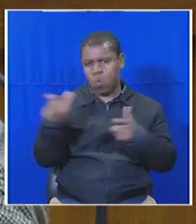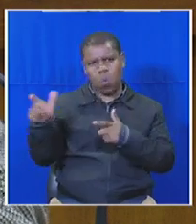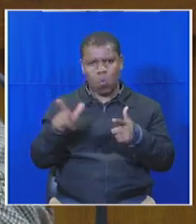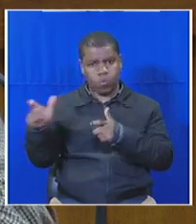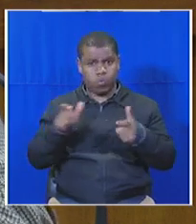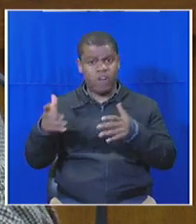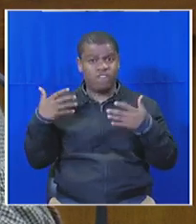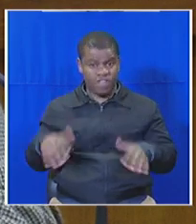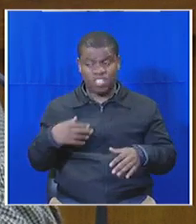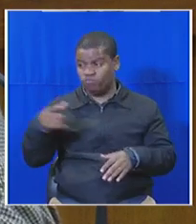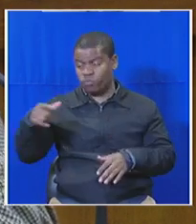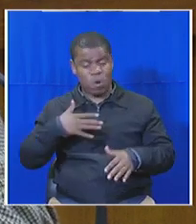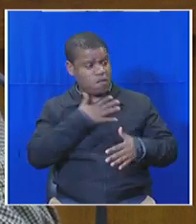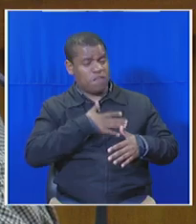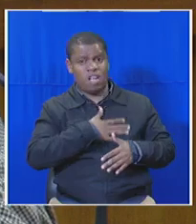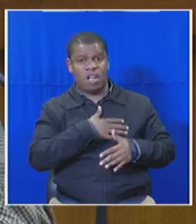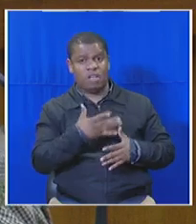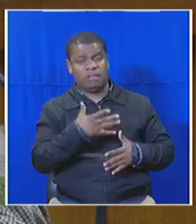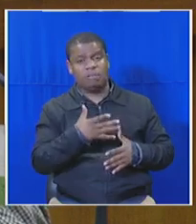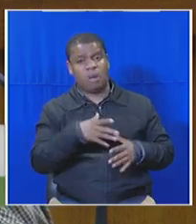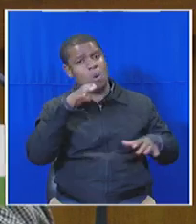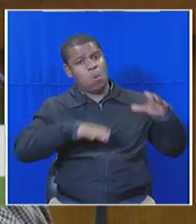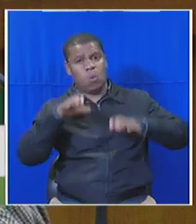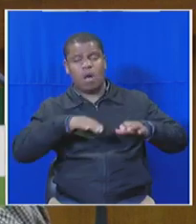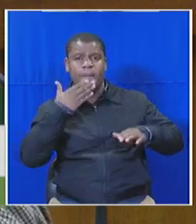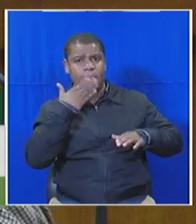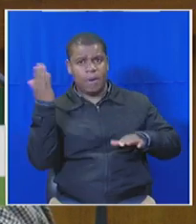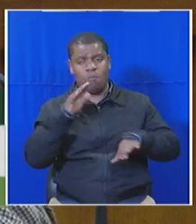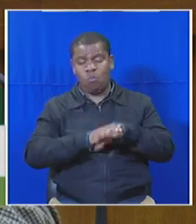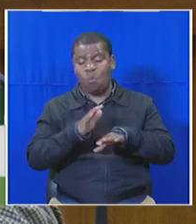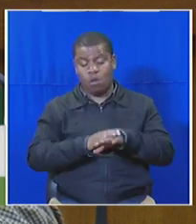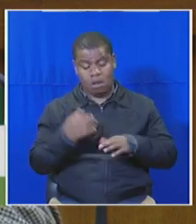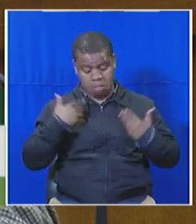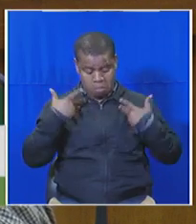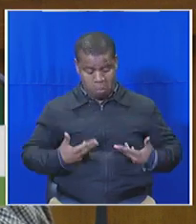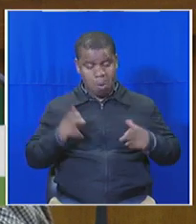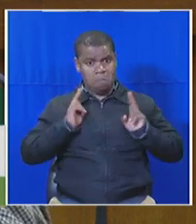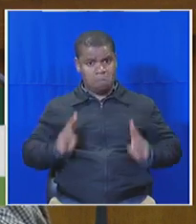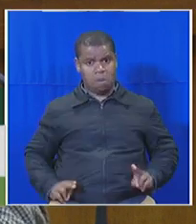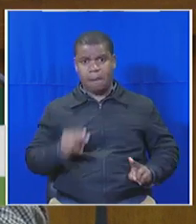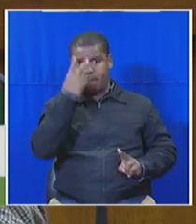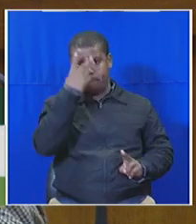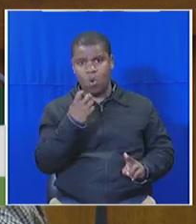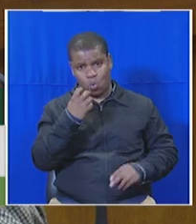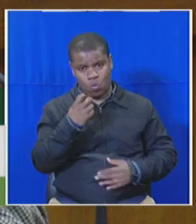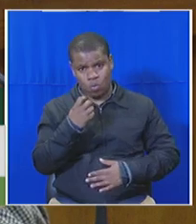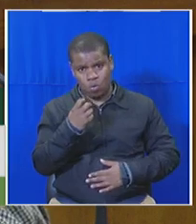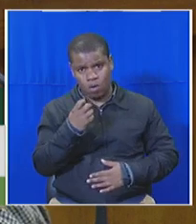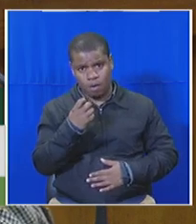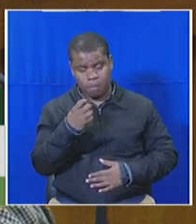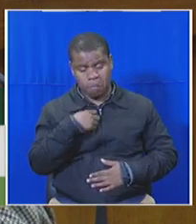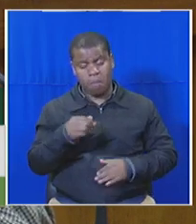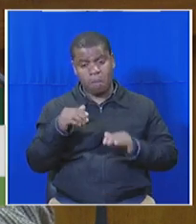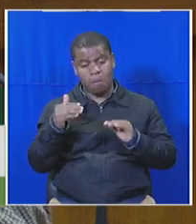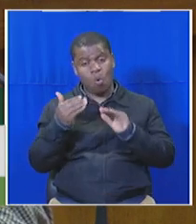so under threat just by virtue of the fact of their wearing of the blue uniform of community